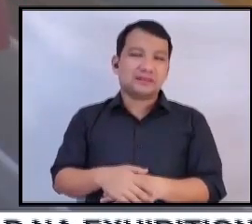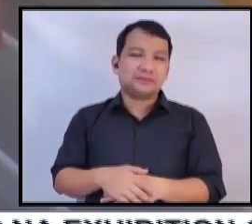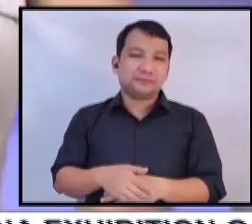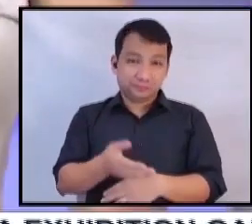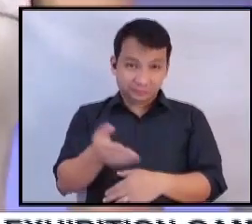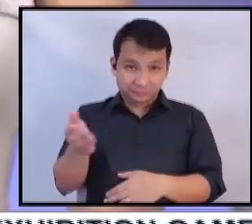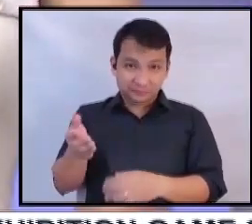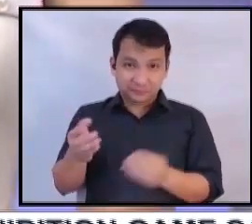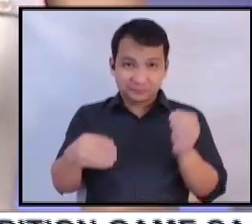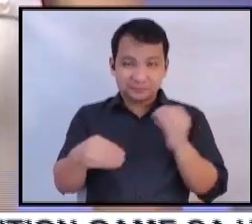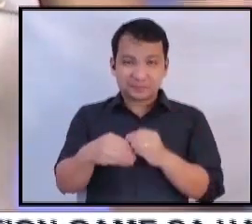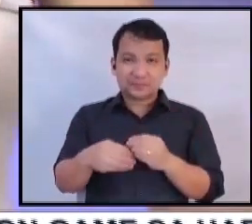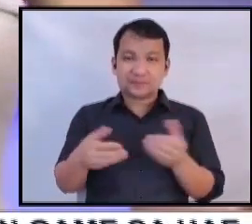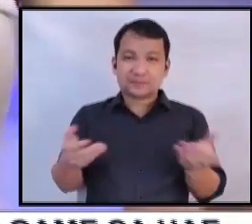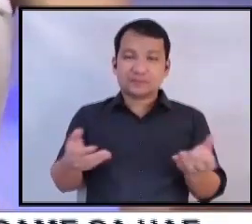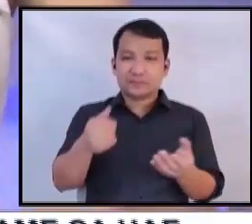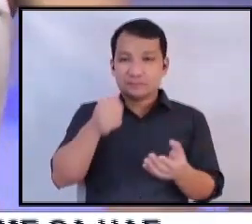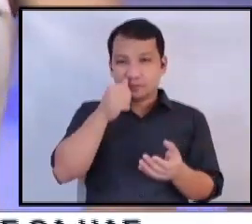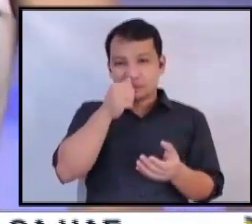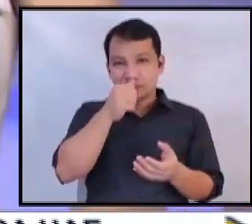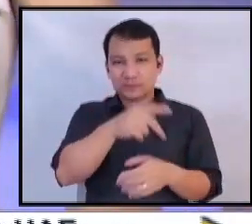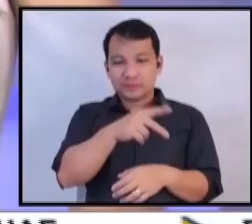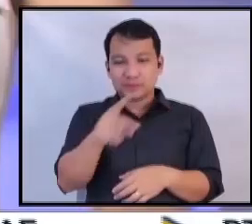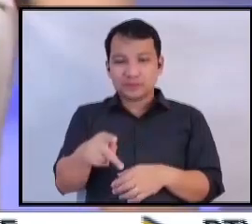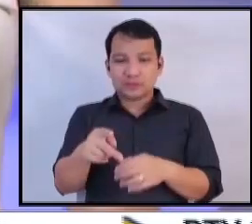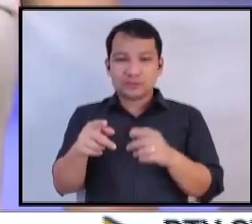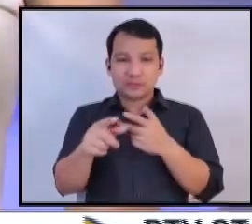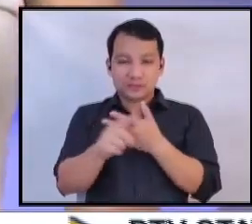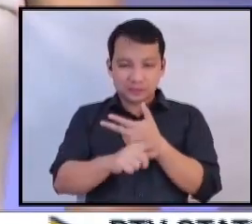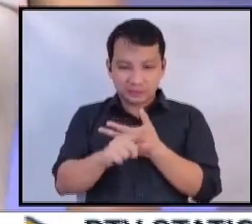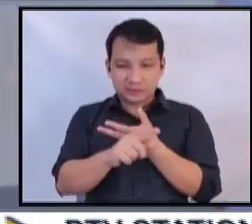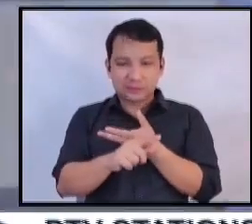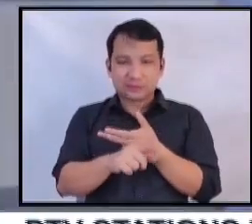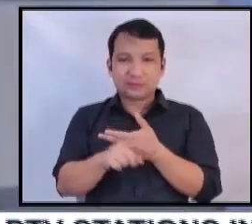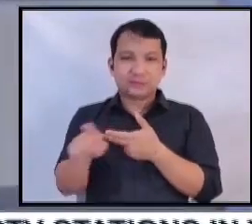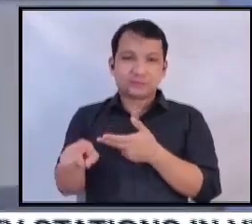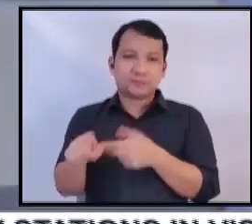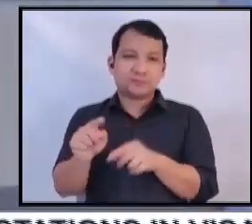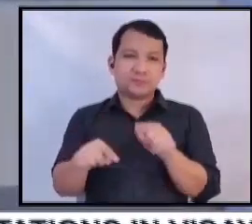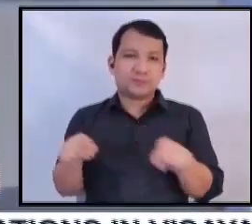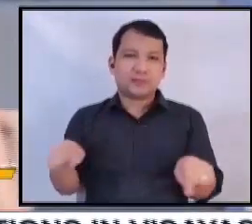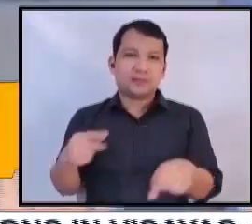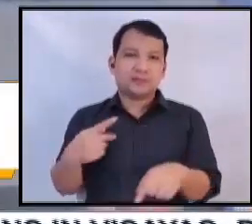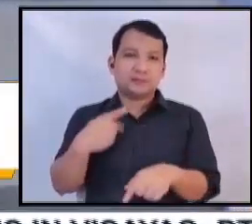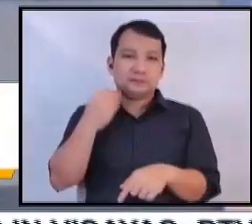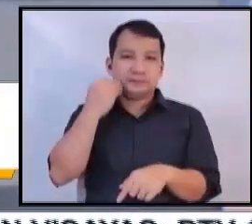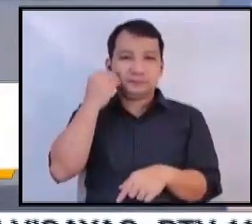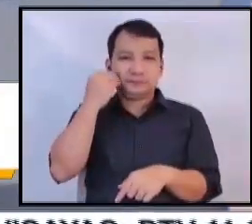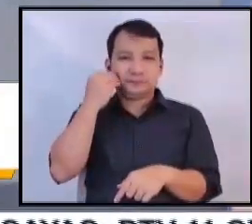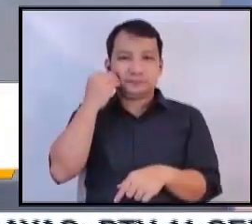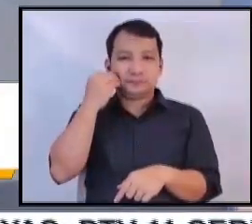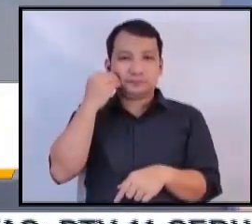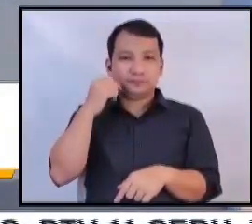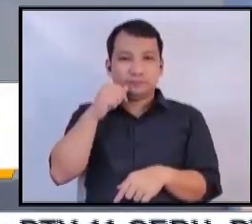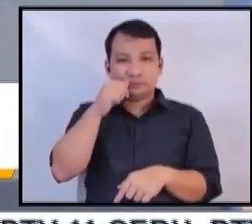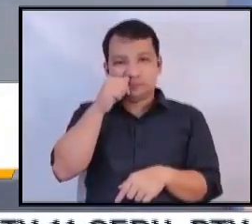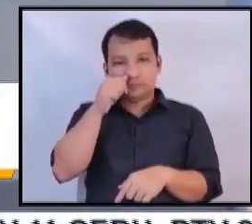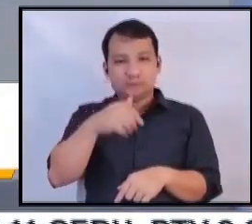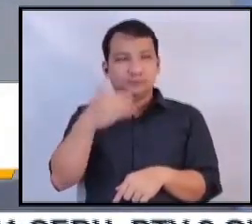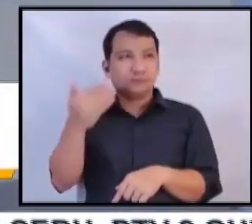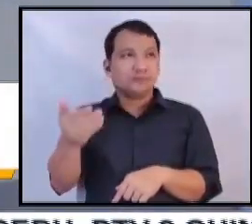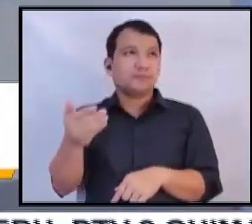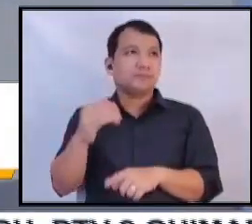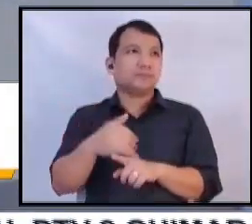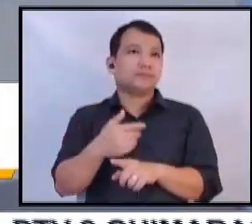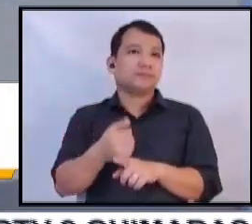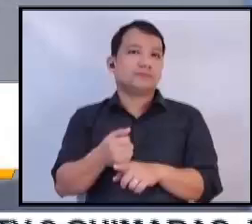you, sa Abra, sa Pampanga, sa Laguna? Yes, I actually had my homecoming the other day, July